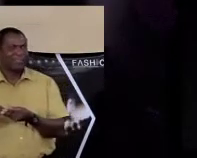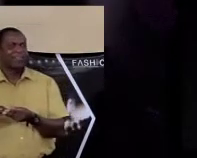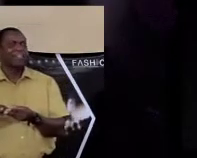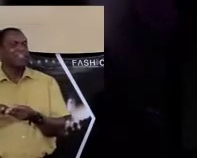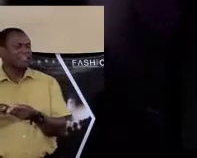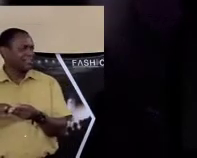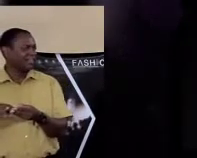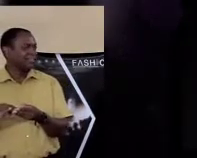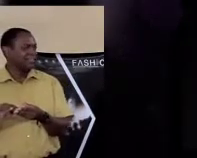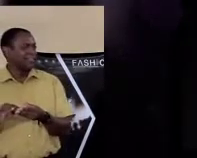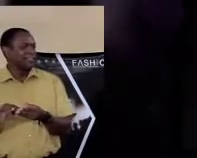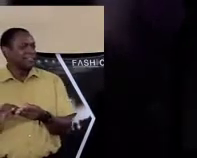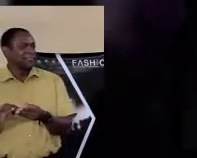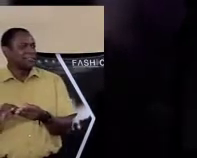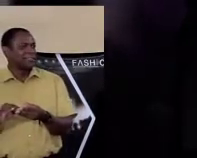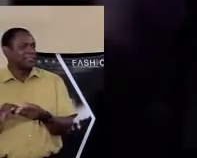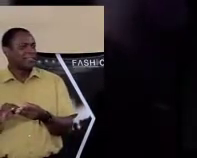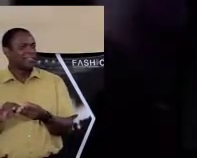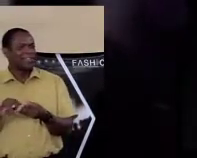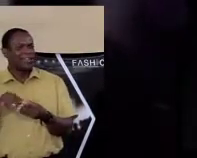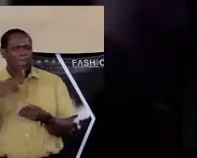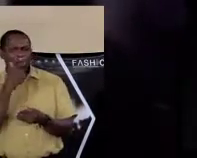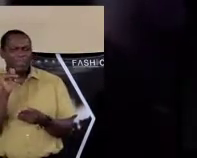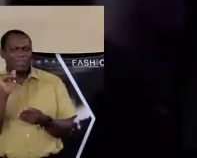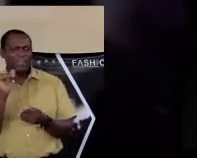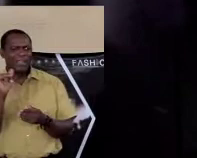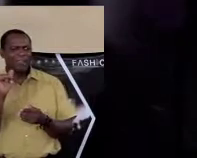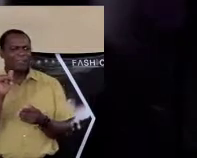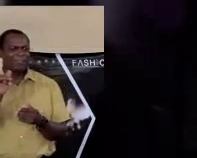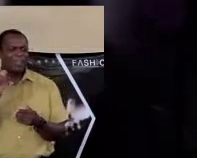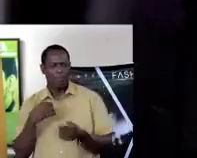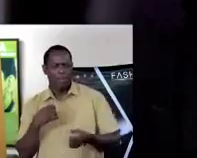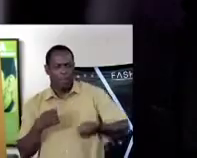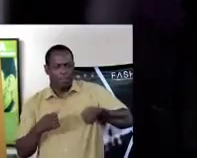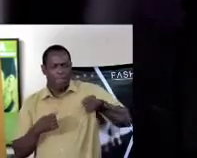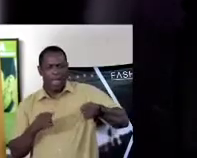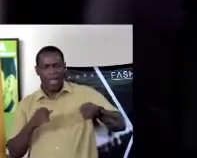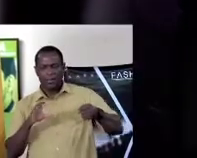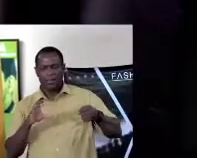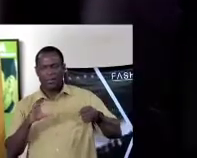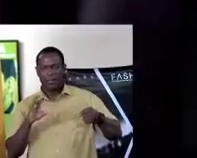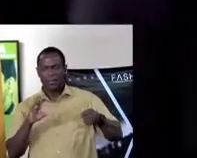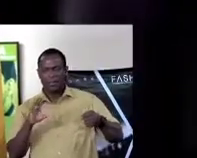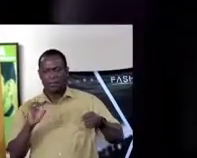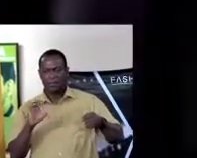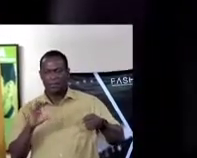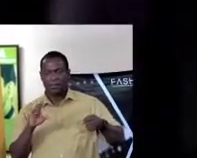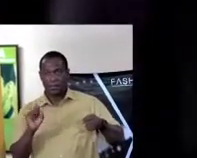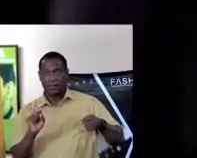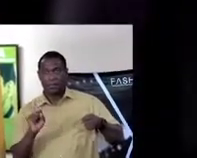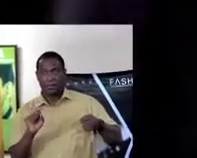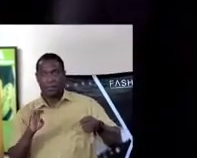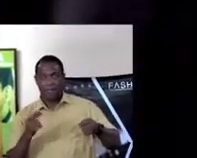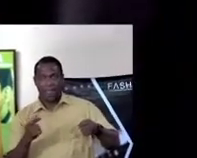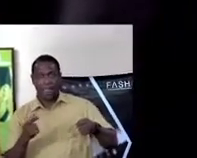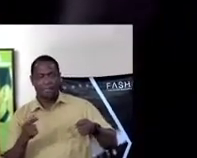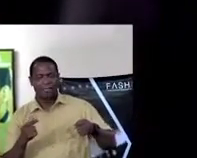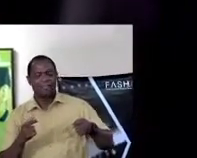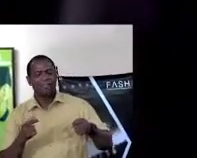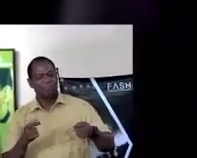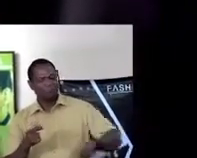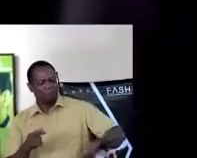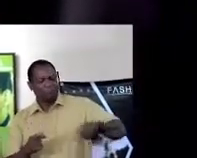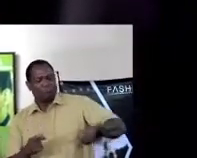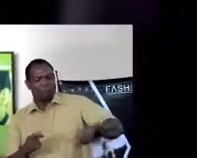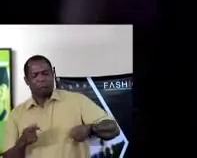the story, it's almost like if you have a well-packaged crocus bag item with a fabulous story, the person goes home